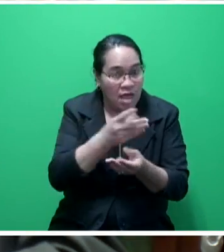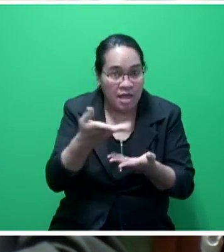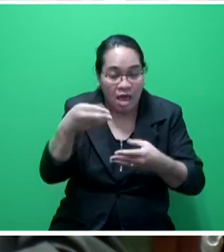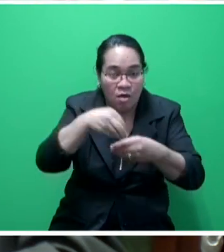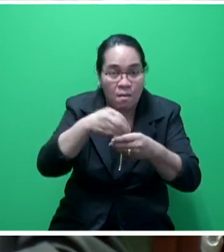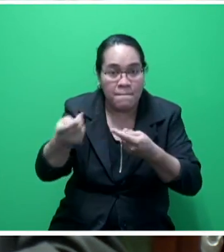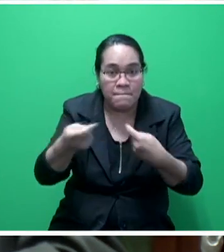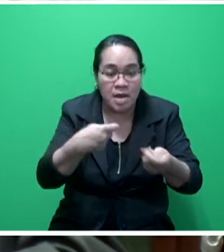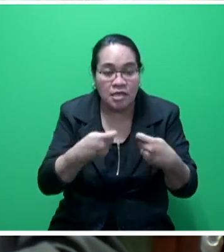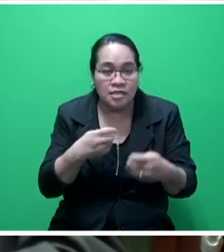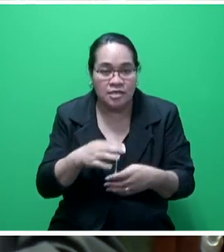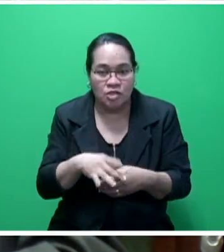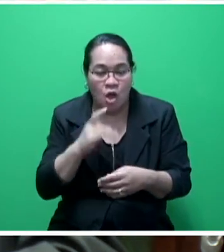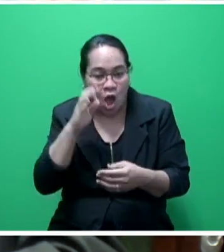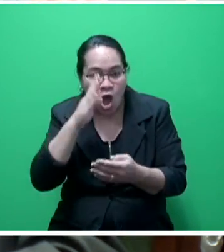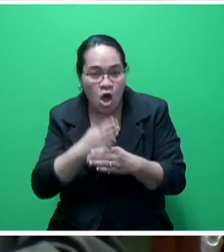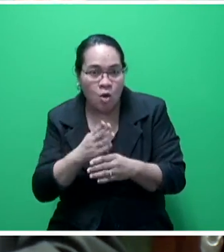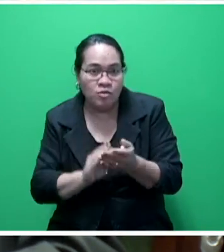of debts